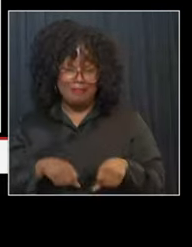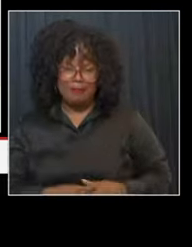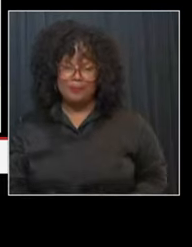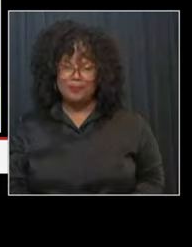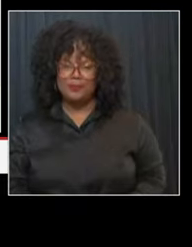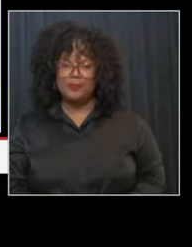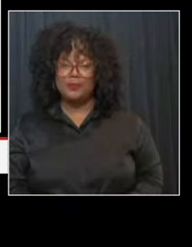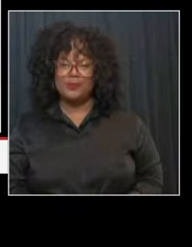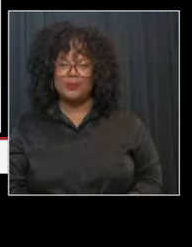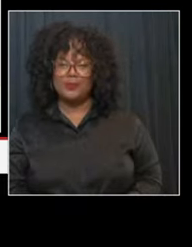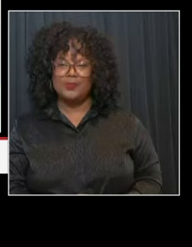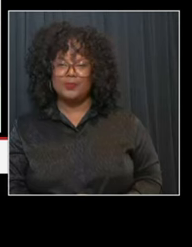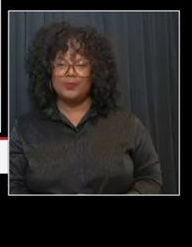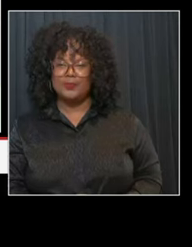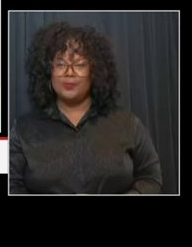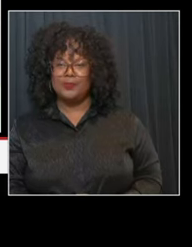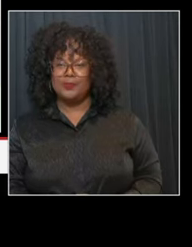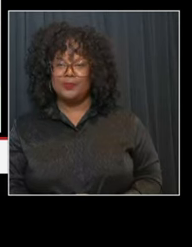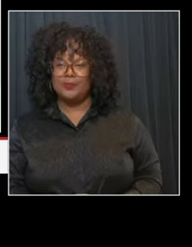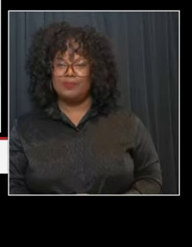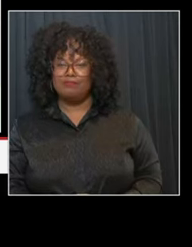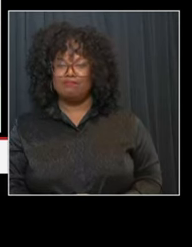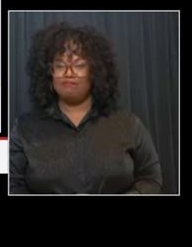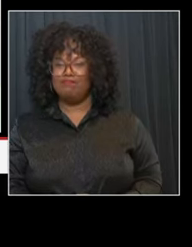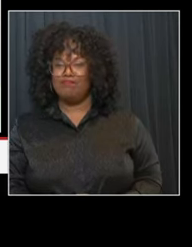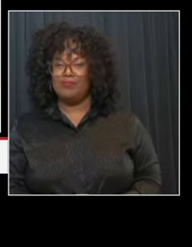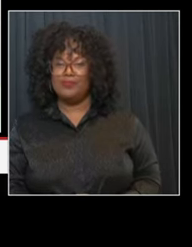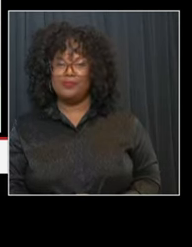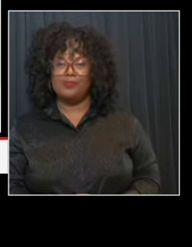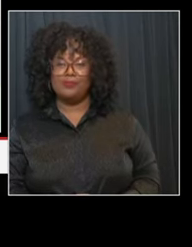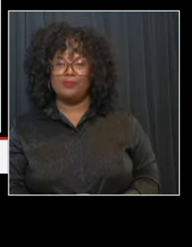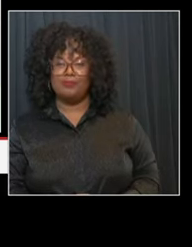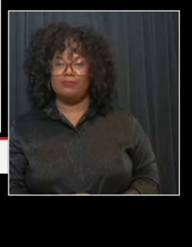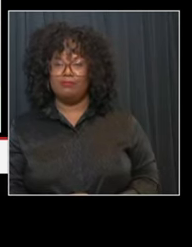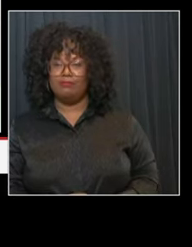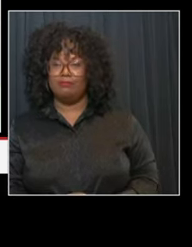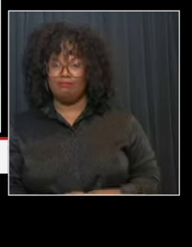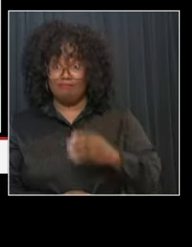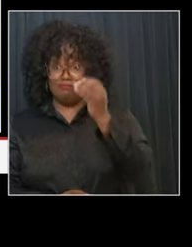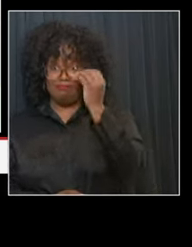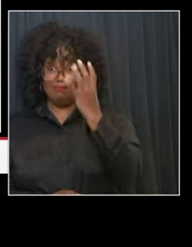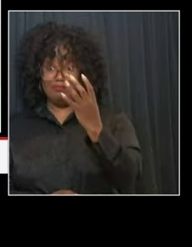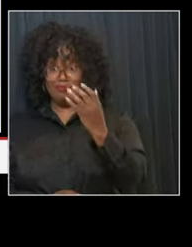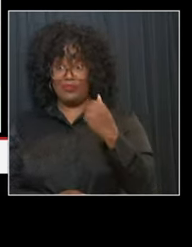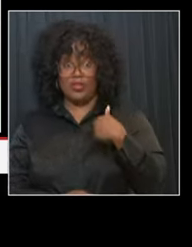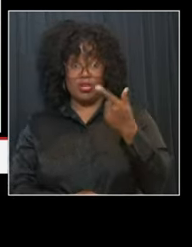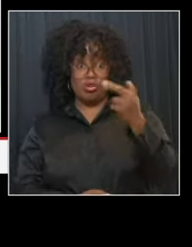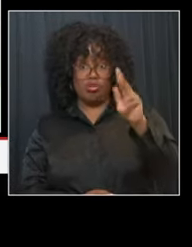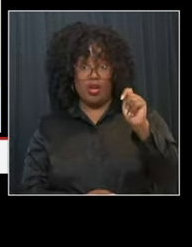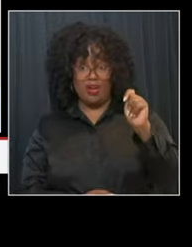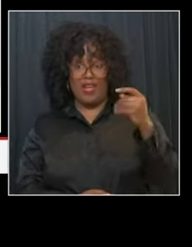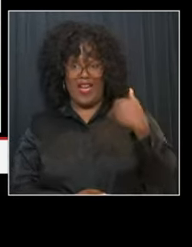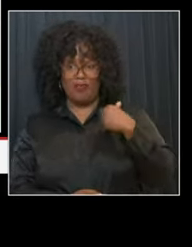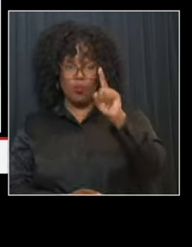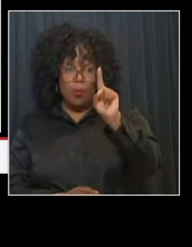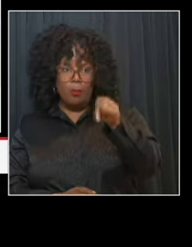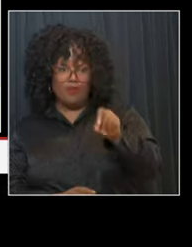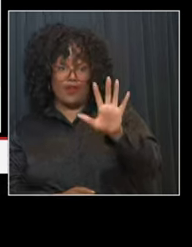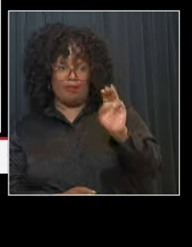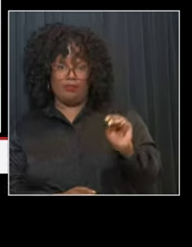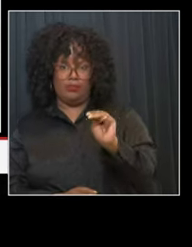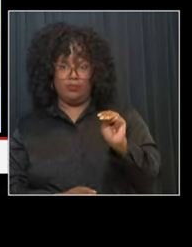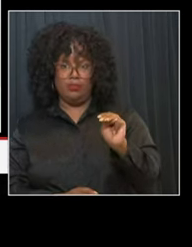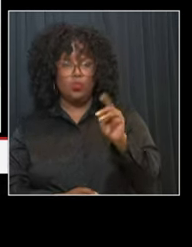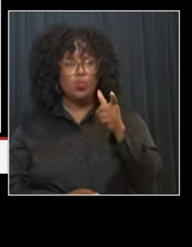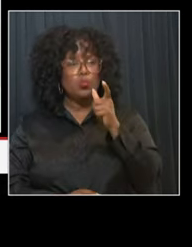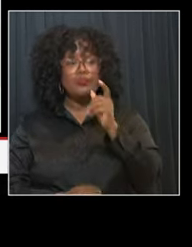an alternative site to better assist families with exits and diversion path from for families seeking services